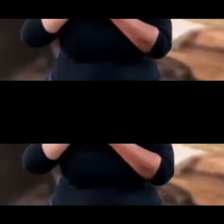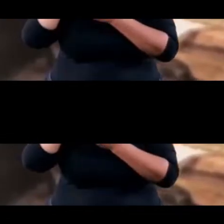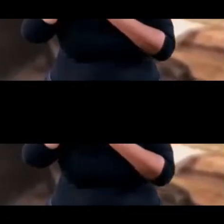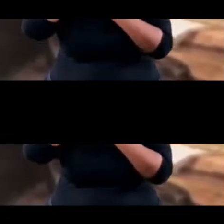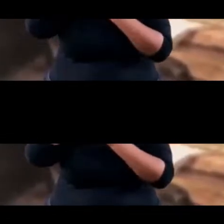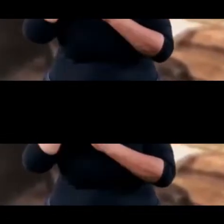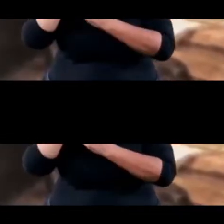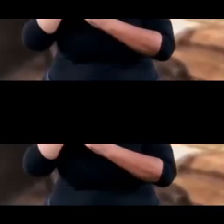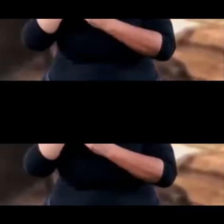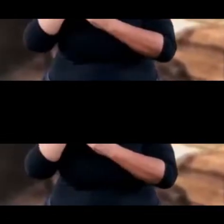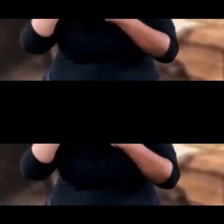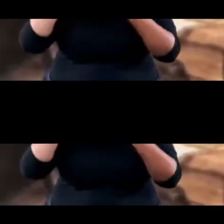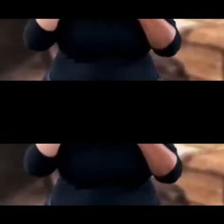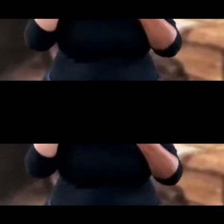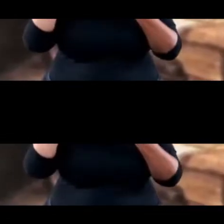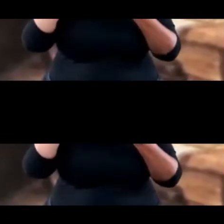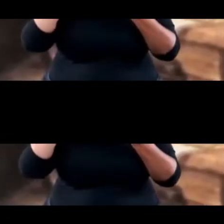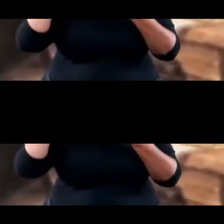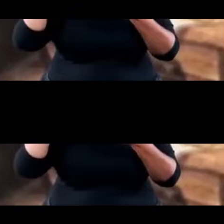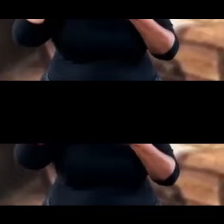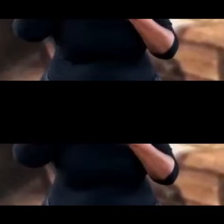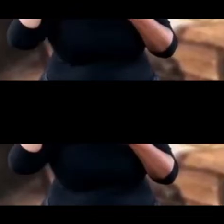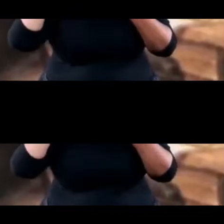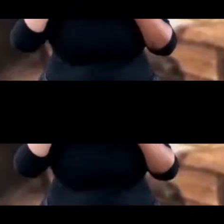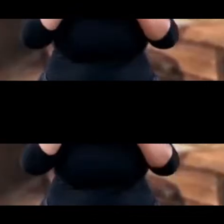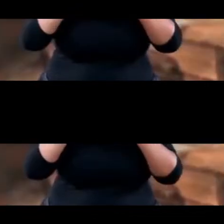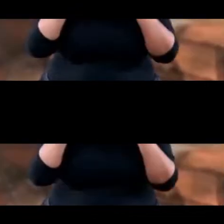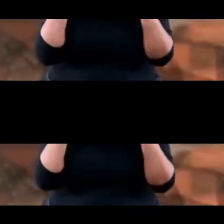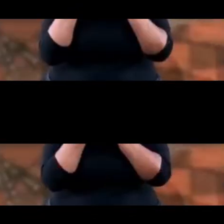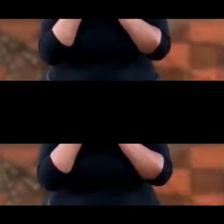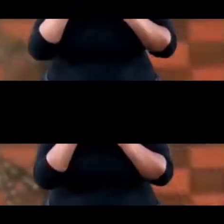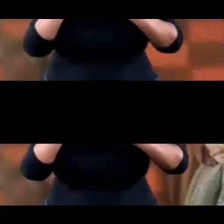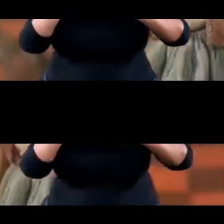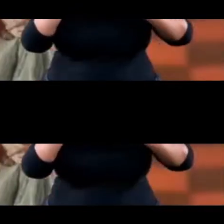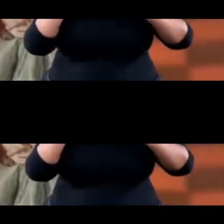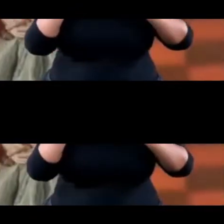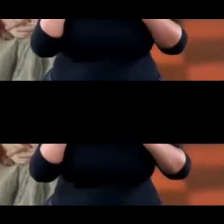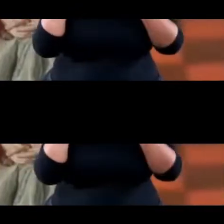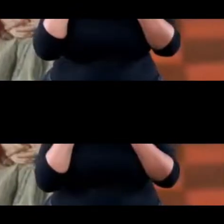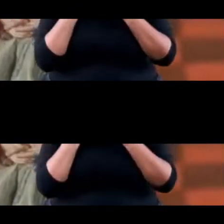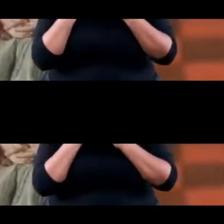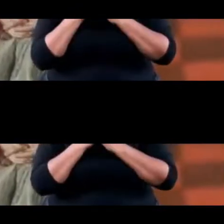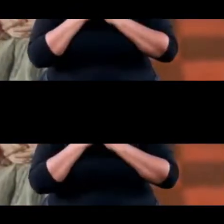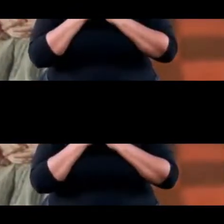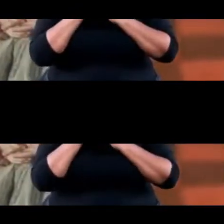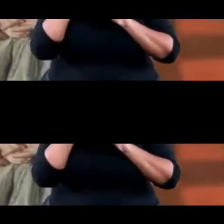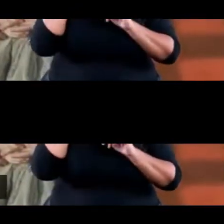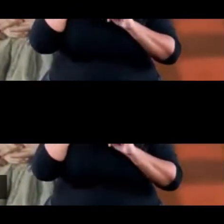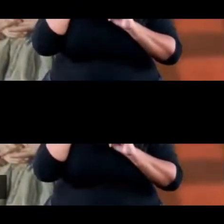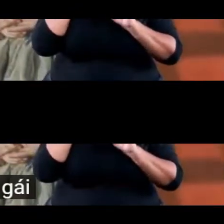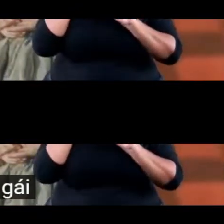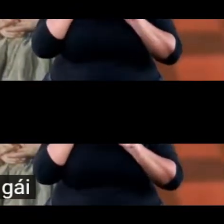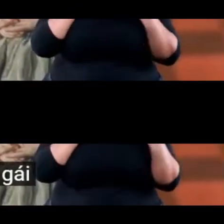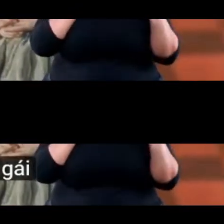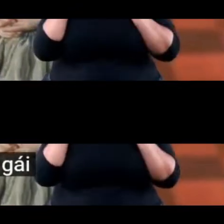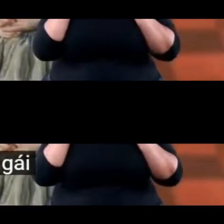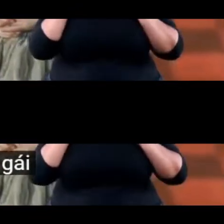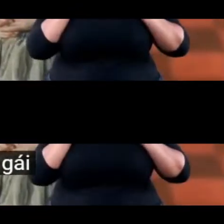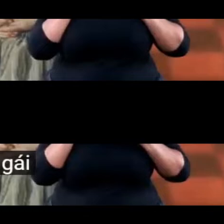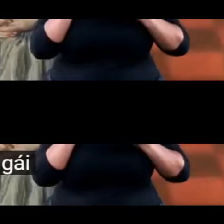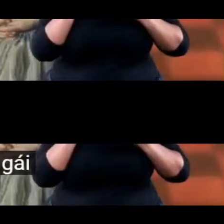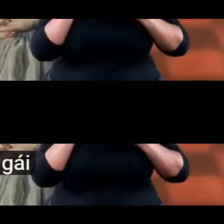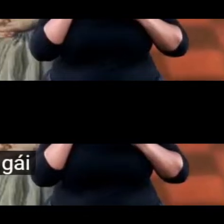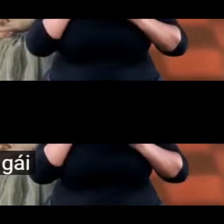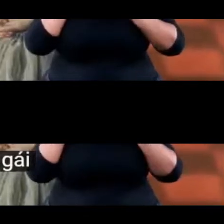learn Latin, Greek, and some basic math. Unfortunately, during this time, girls did not have the